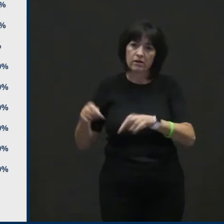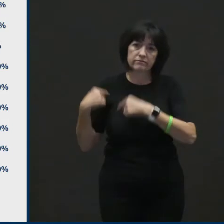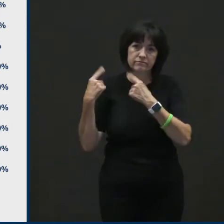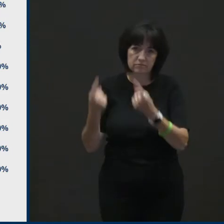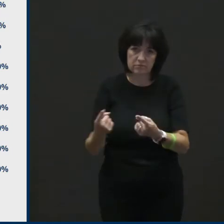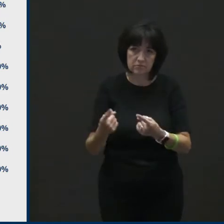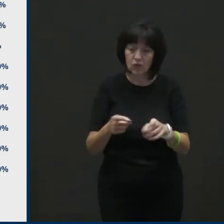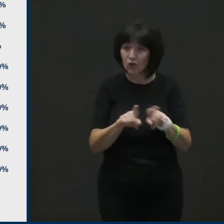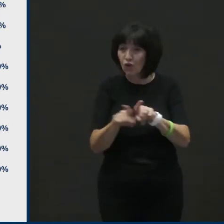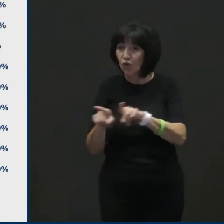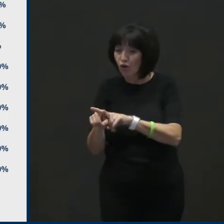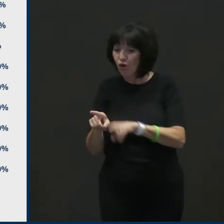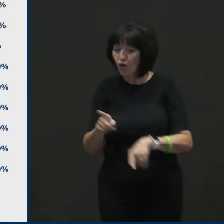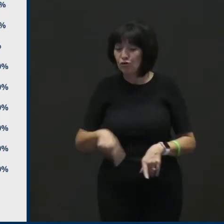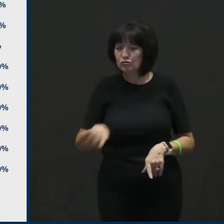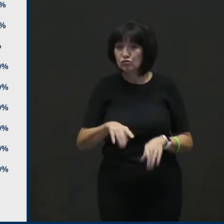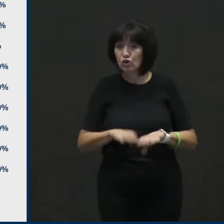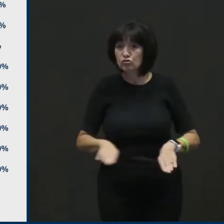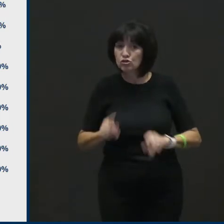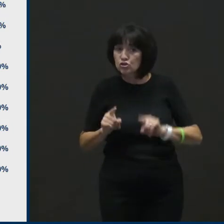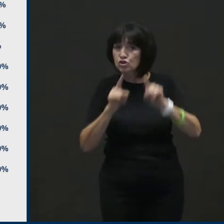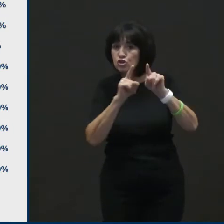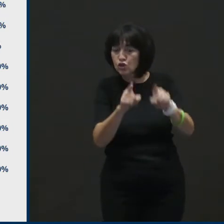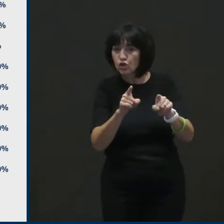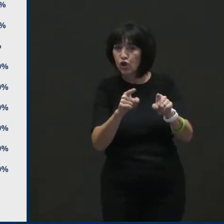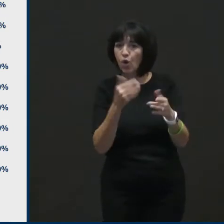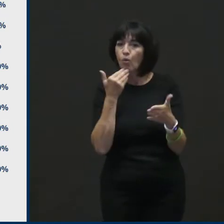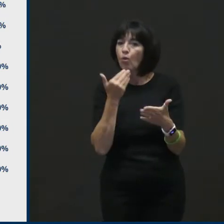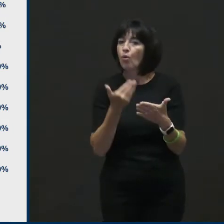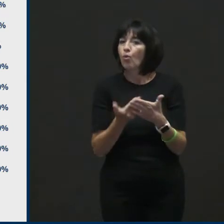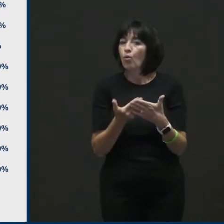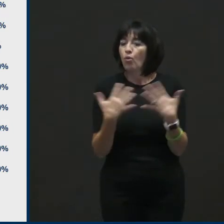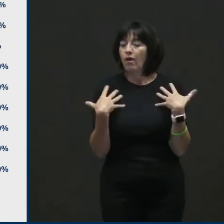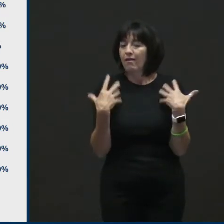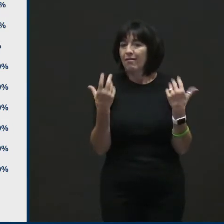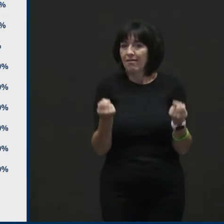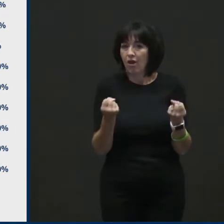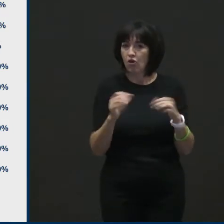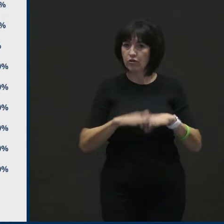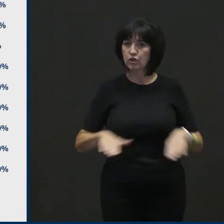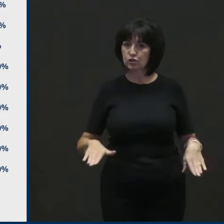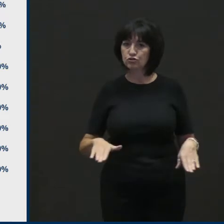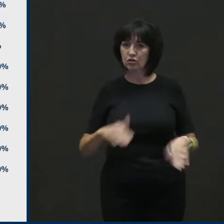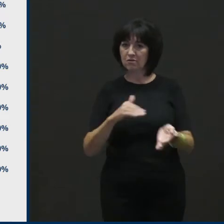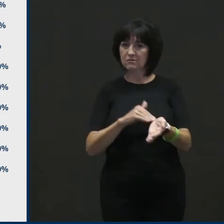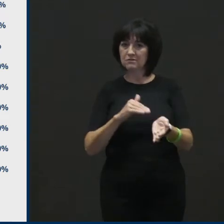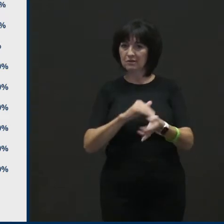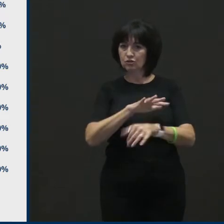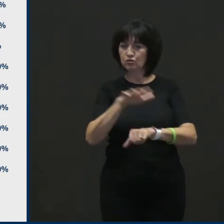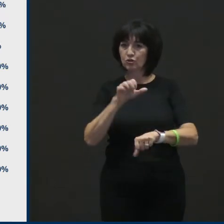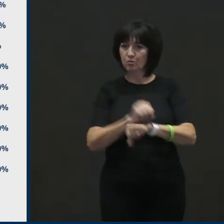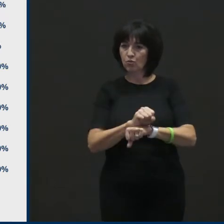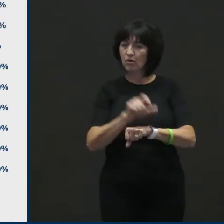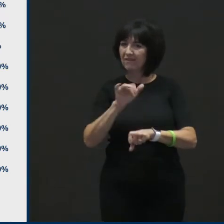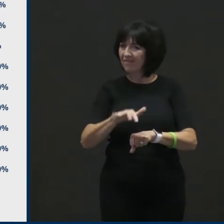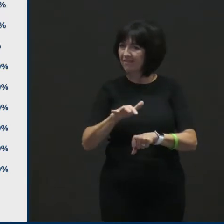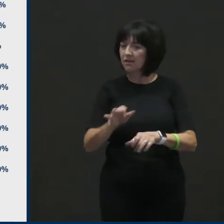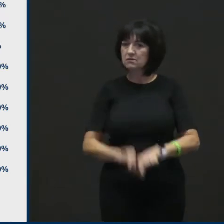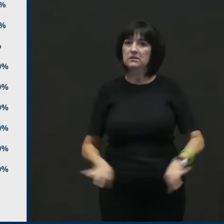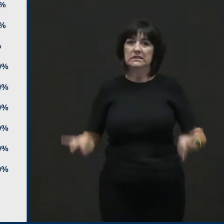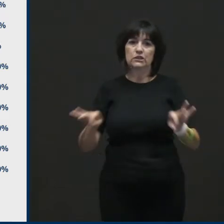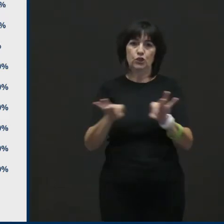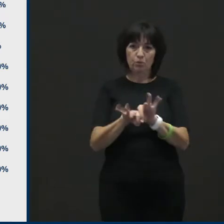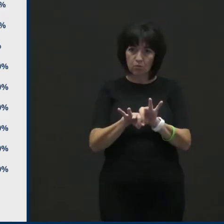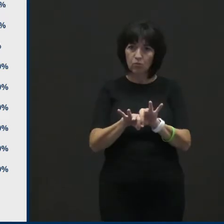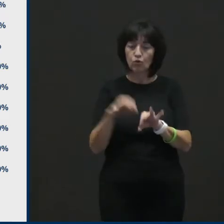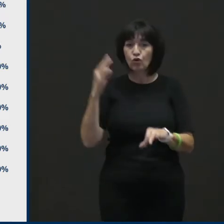our kids getting their well child visits. Well child visits are comprehensive health assessments and guidance